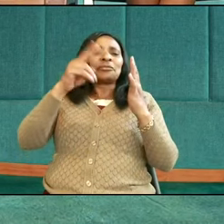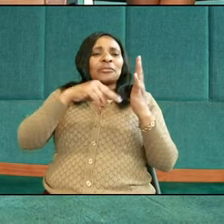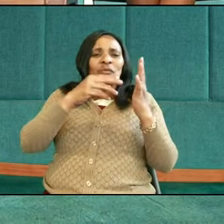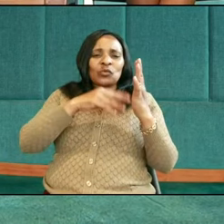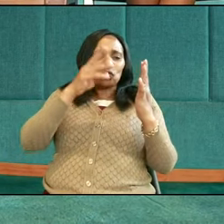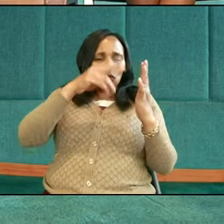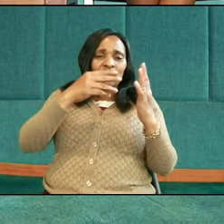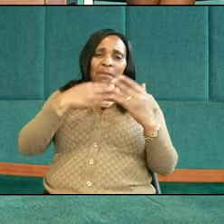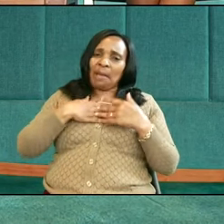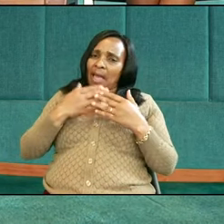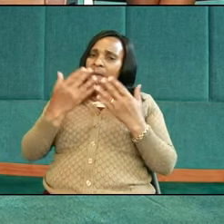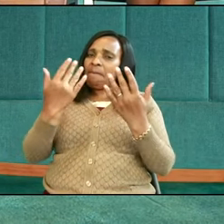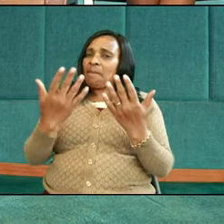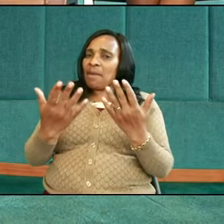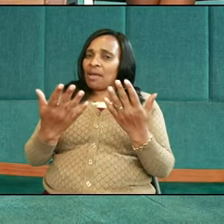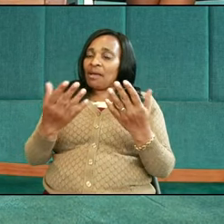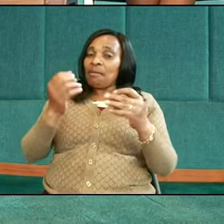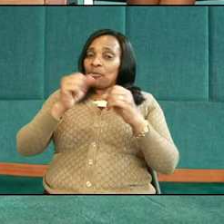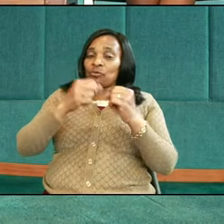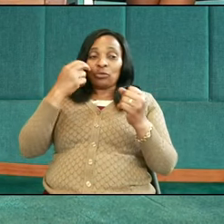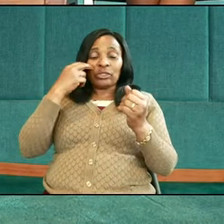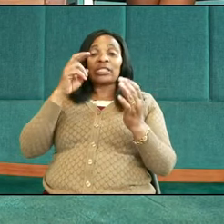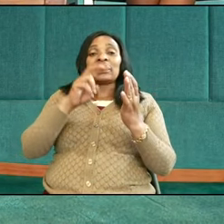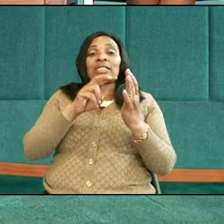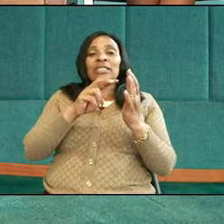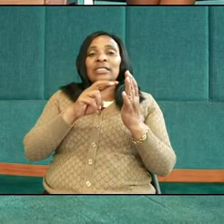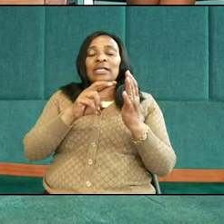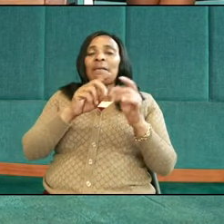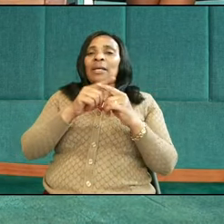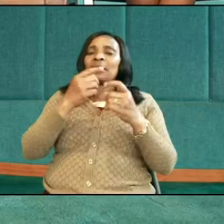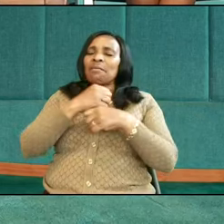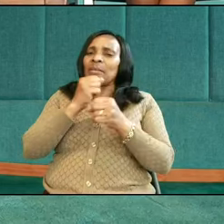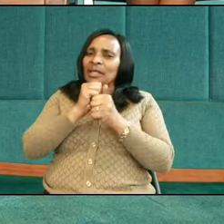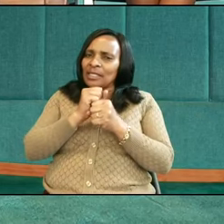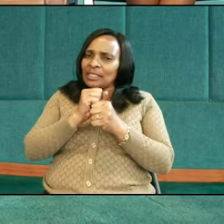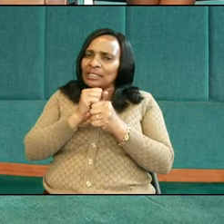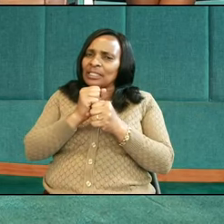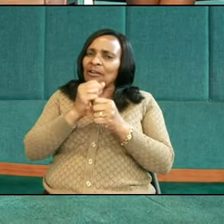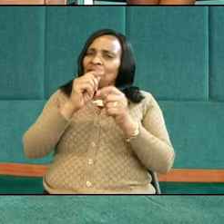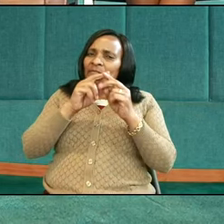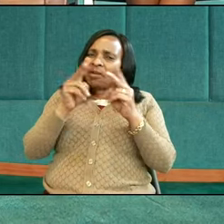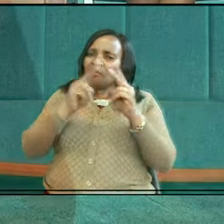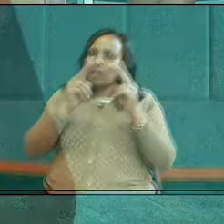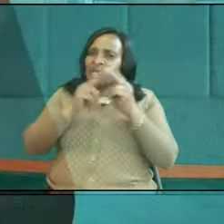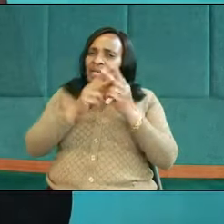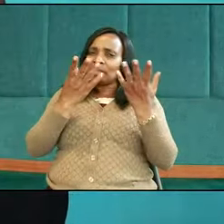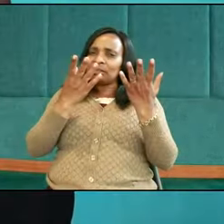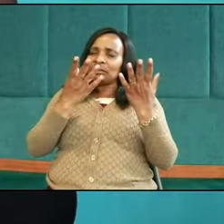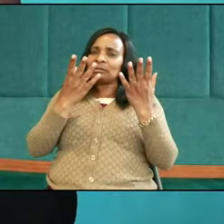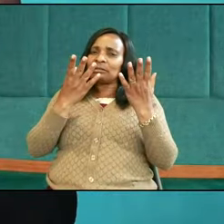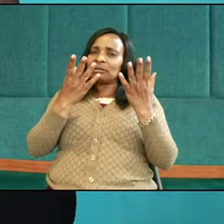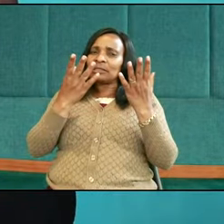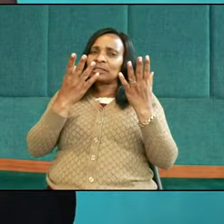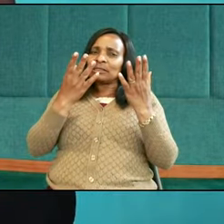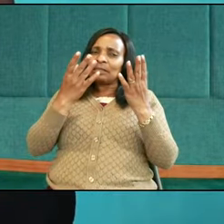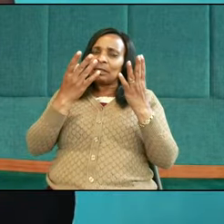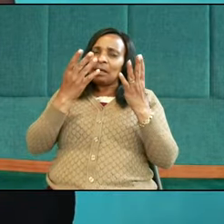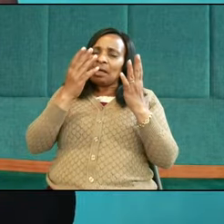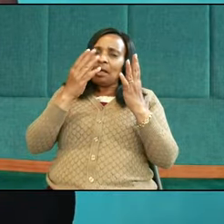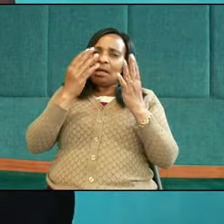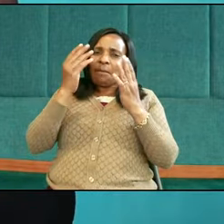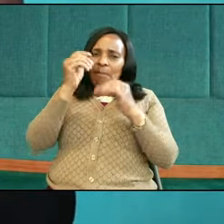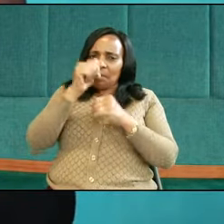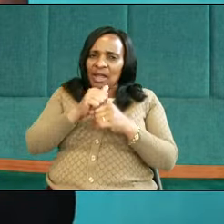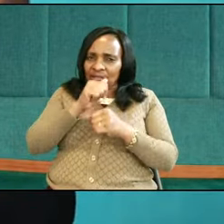I'd offer the opportunity that you can actually see it, but I make it extremely inconvenient, such that someone has to be in such a weird position